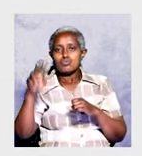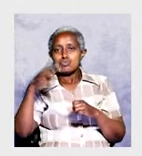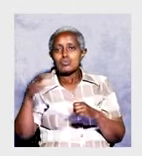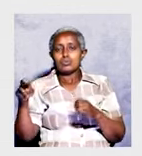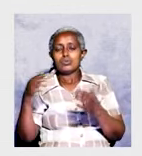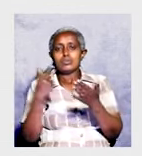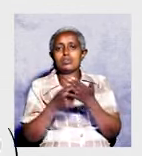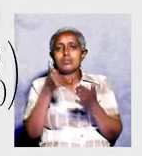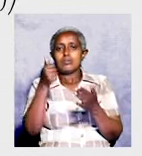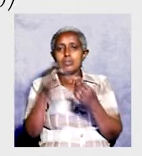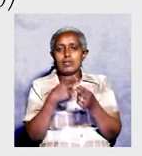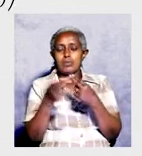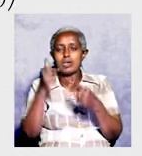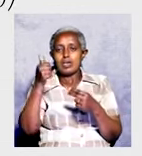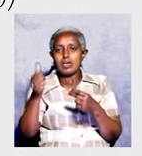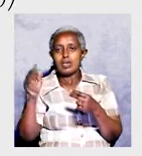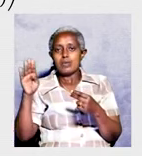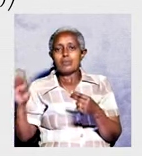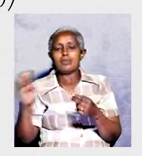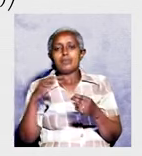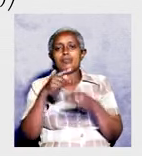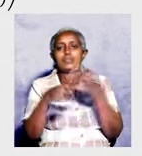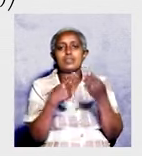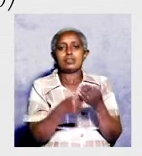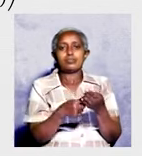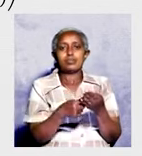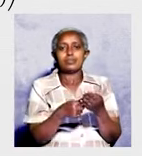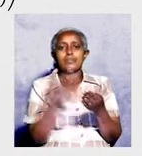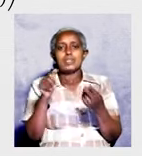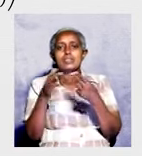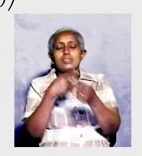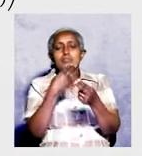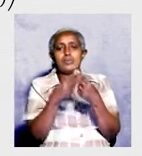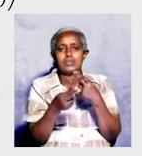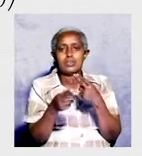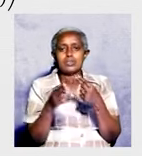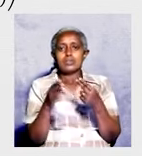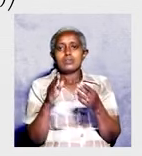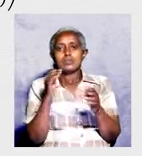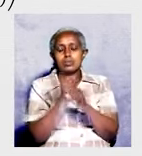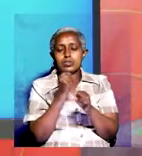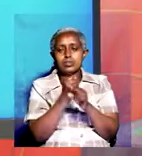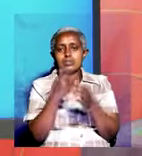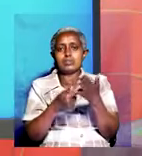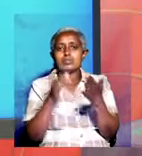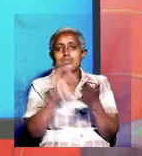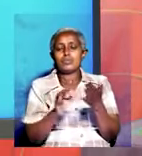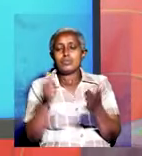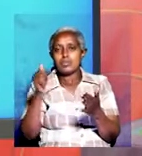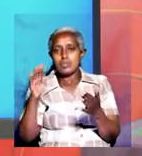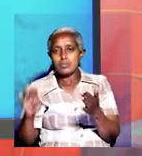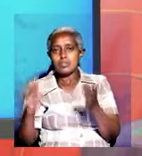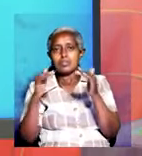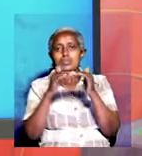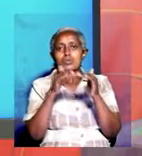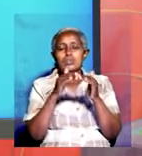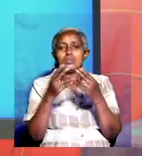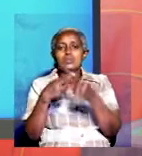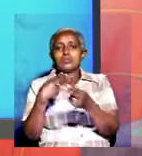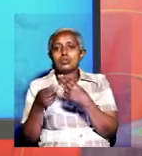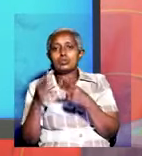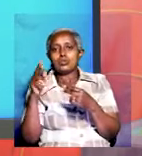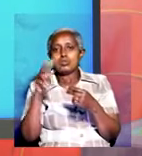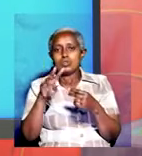multiply AB. Therefore, the product will be done in this form. AB is equal to the product of